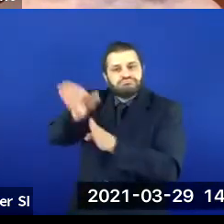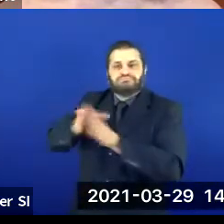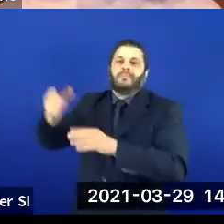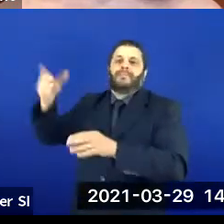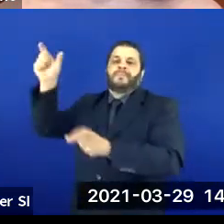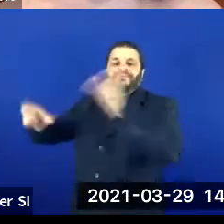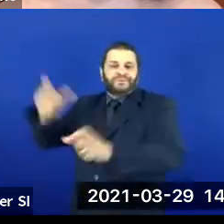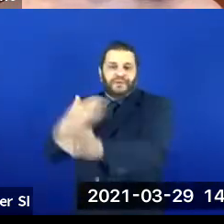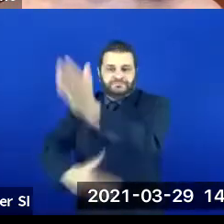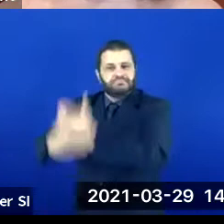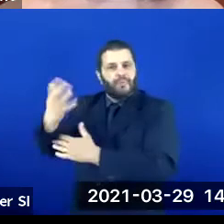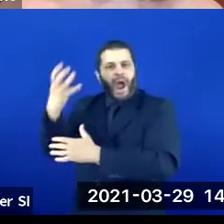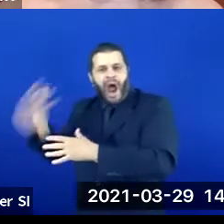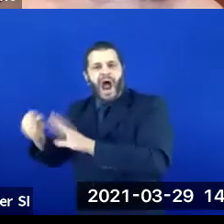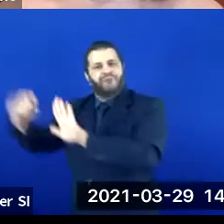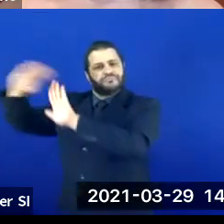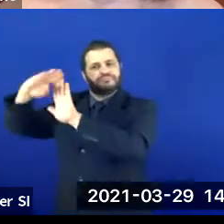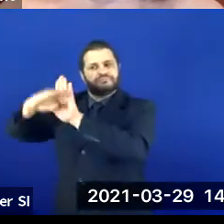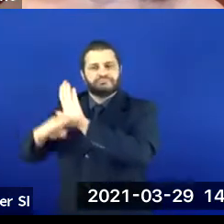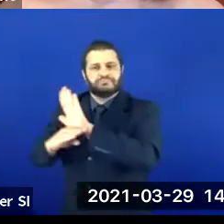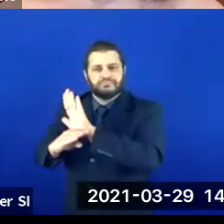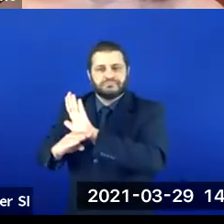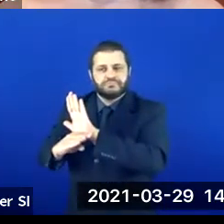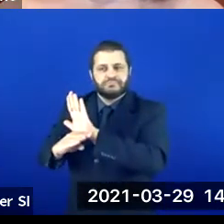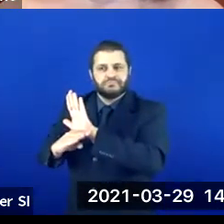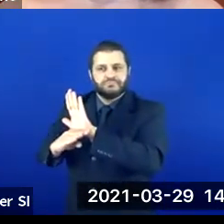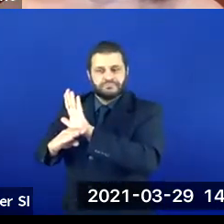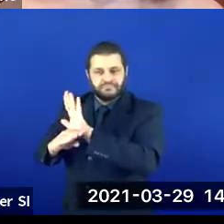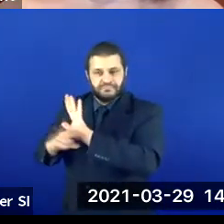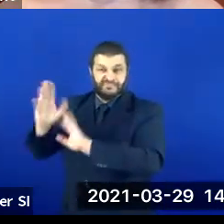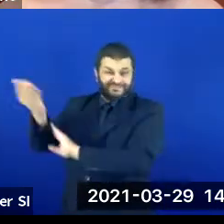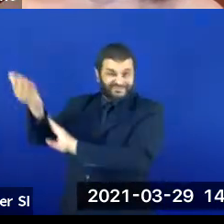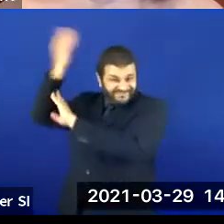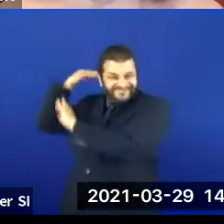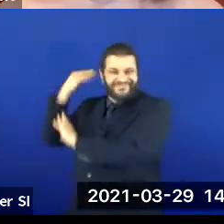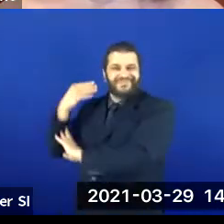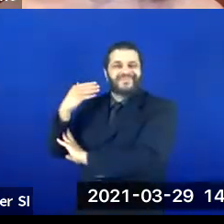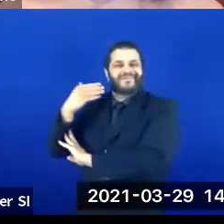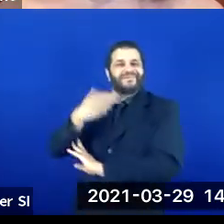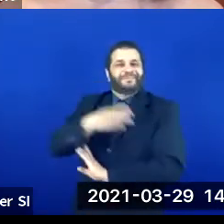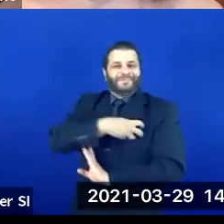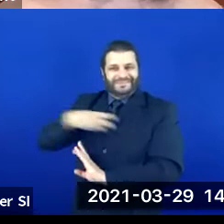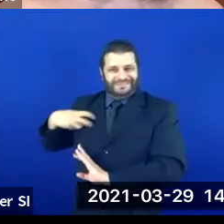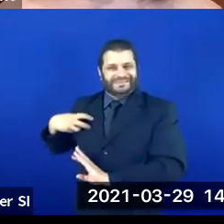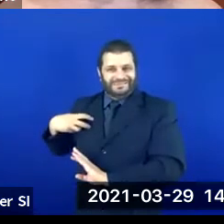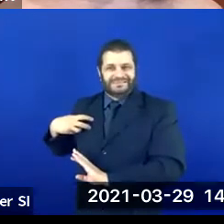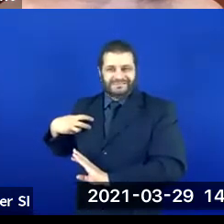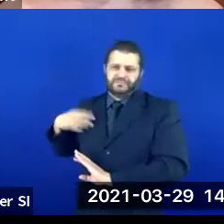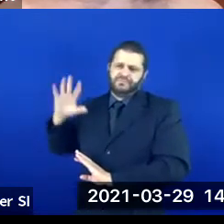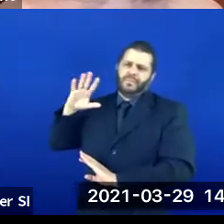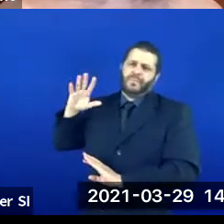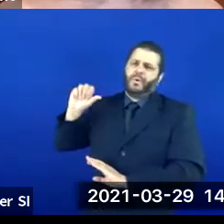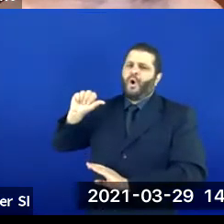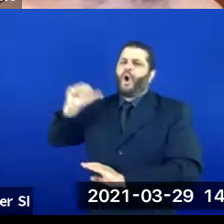between what's on paper and then what the political will and the reality is. 25, 30